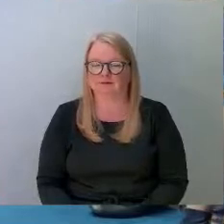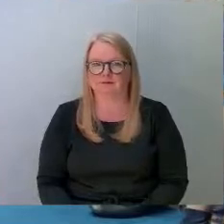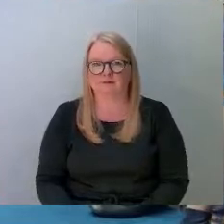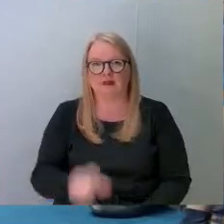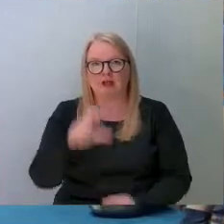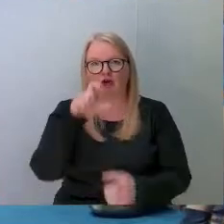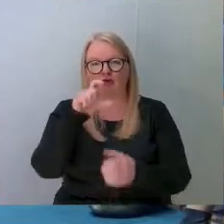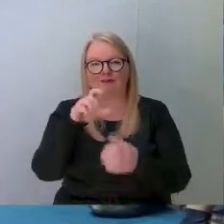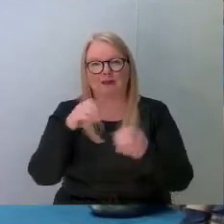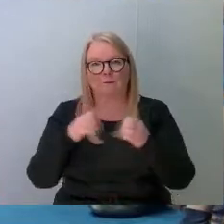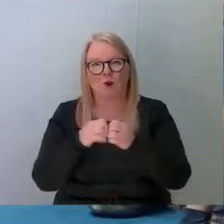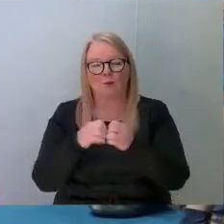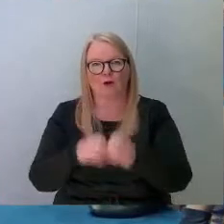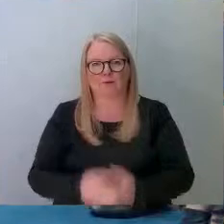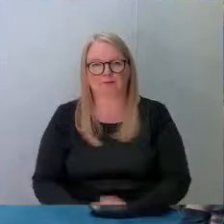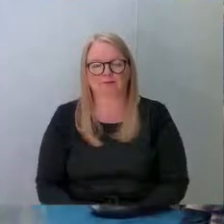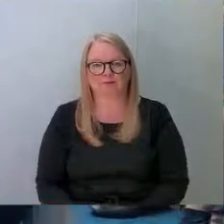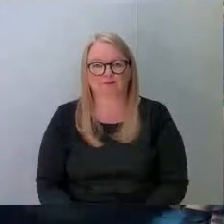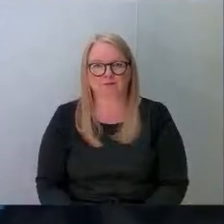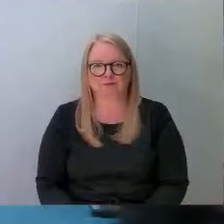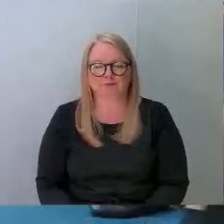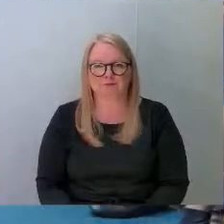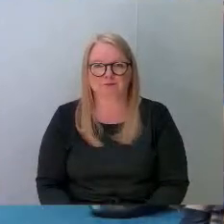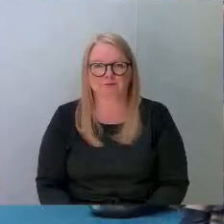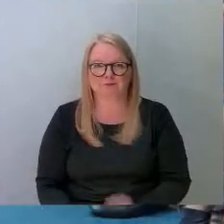Christian Barber.